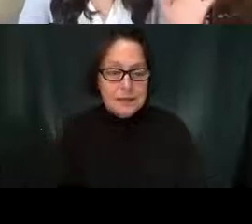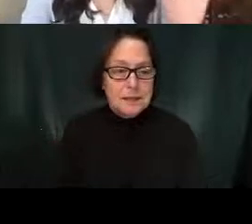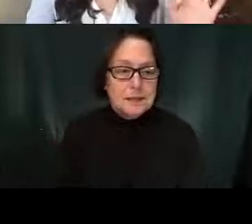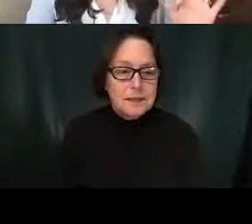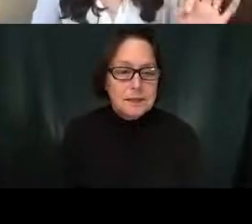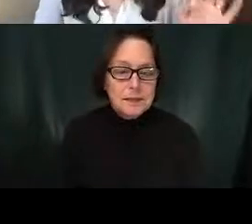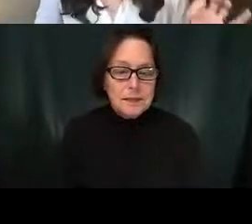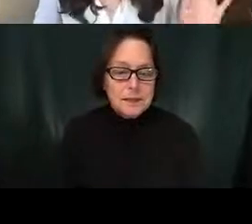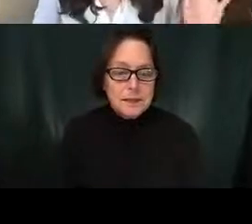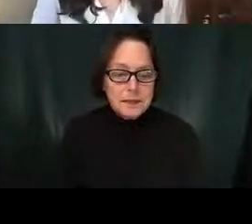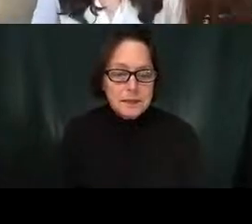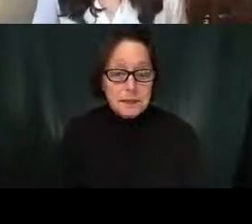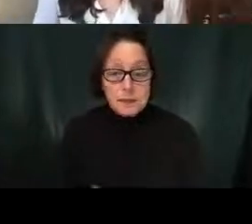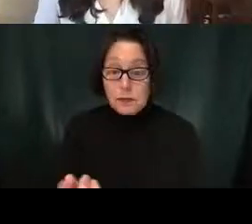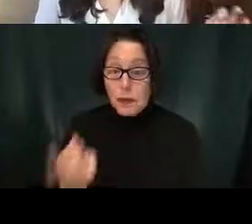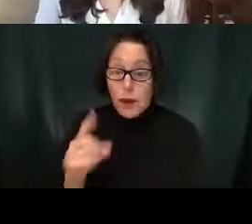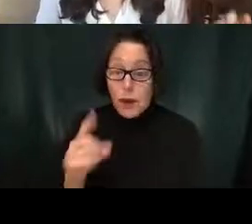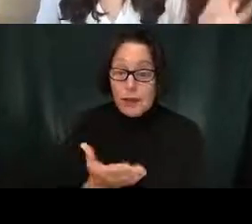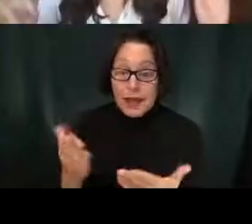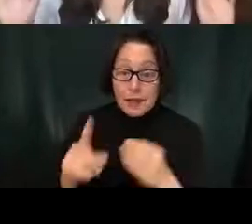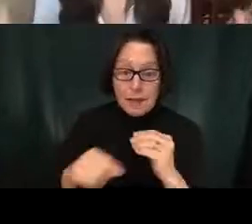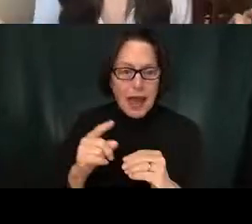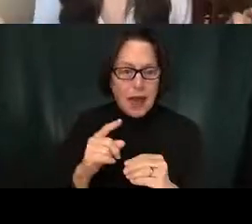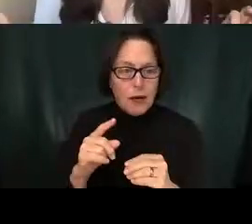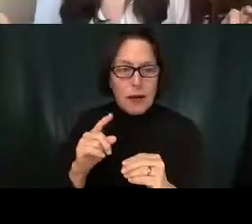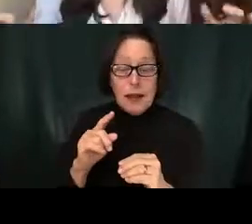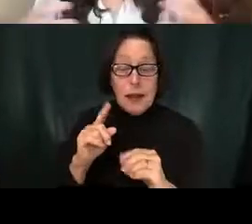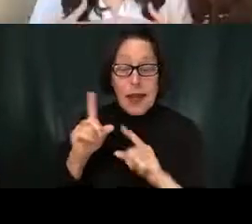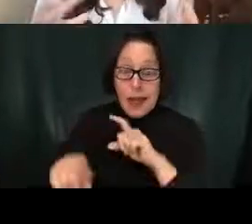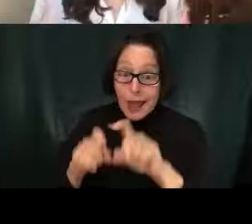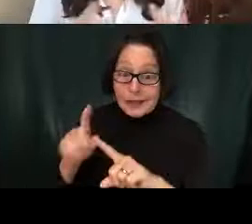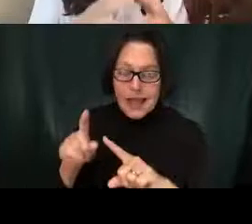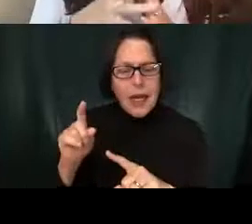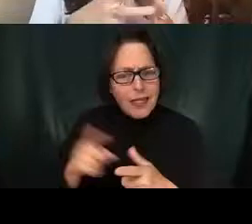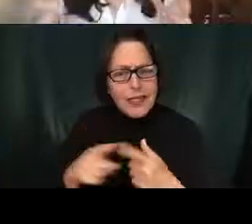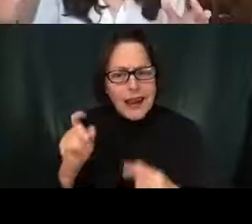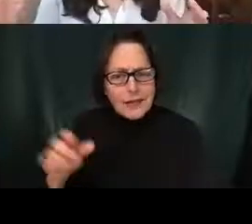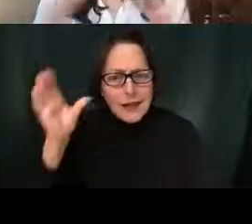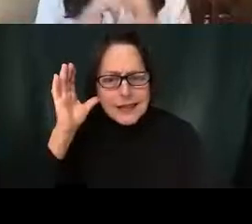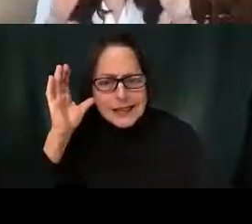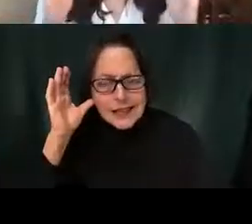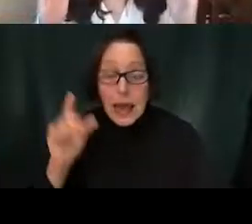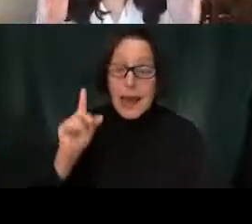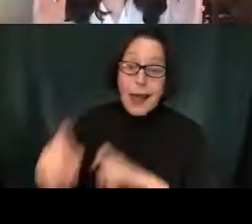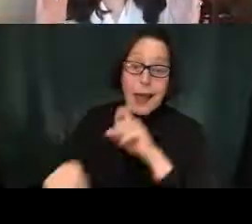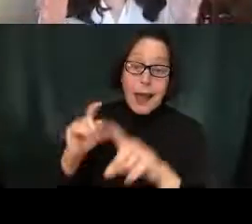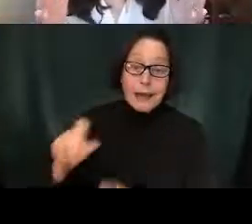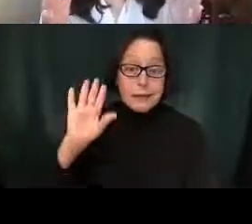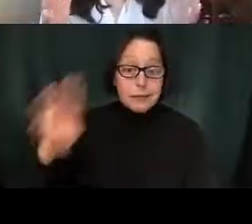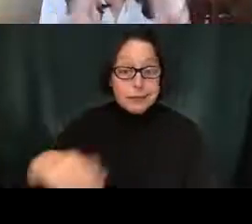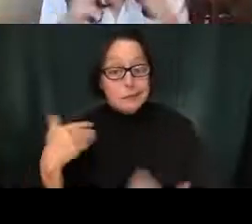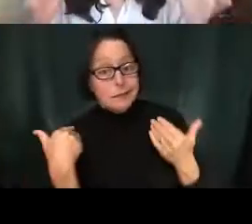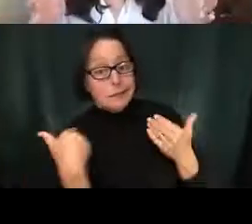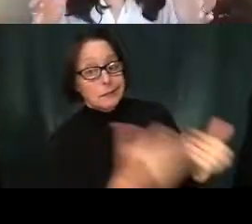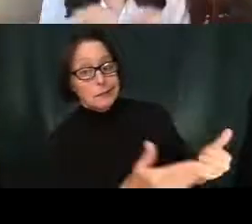One of the other corollaries about asking questions is that we need to listen. Asking questions and then just moving on or not giving space for